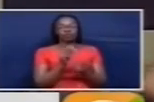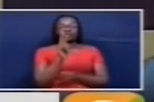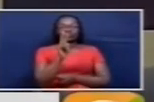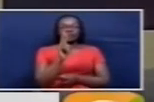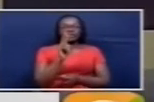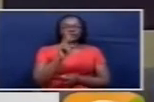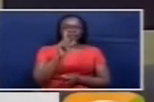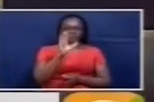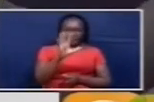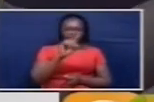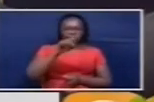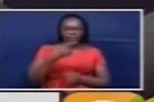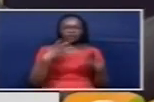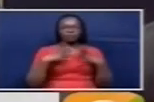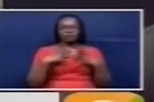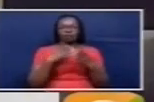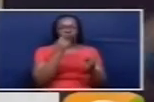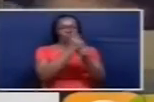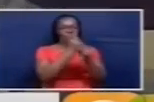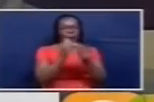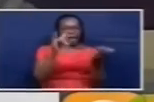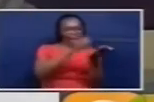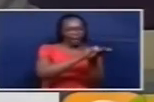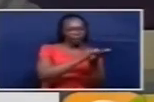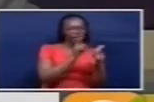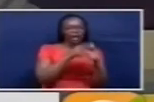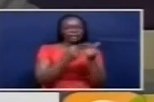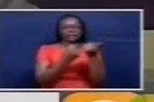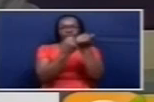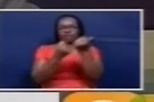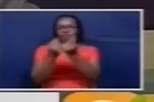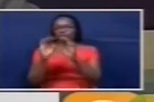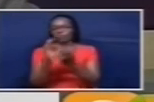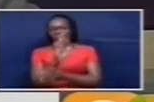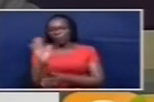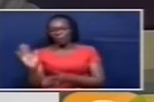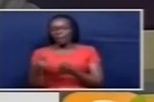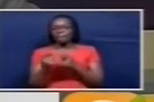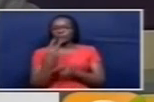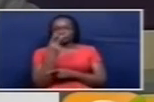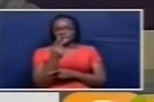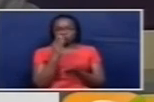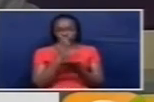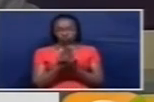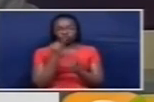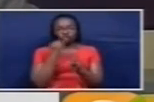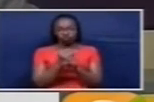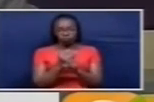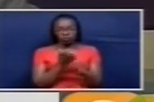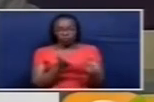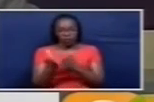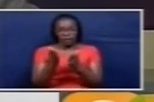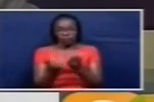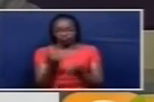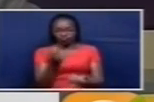of Embakasi East employed at the airport. But what do we see there? Employment opportunities are being created there on